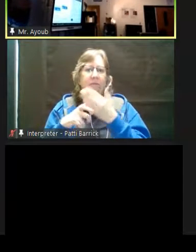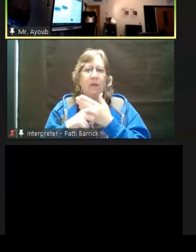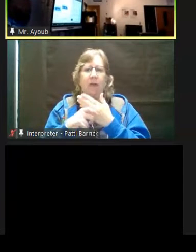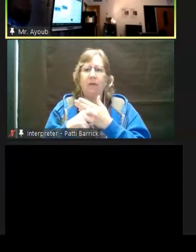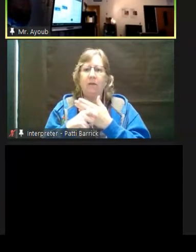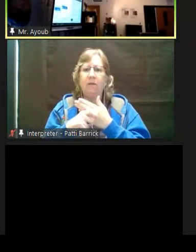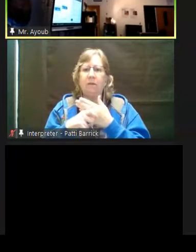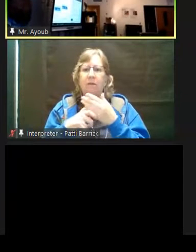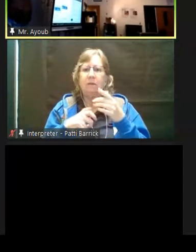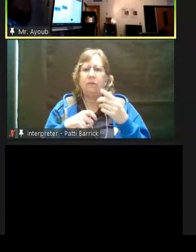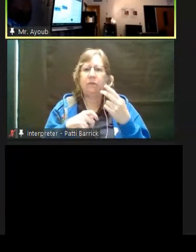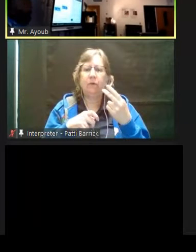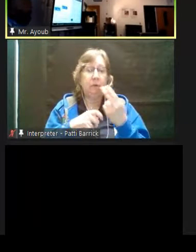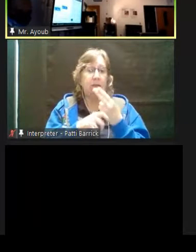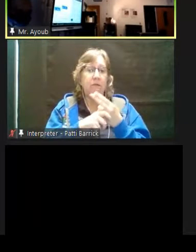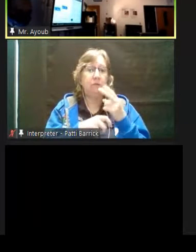validate by URL.